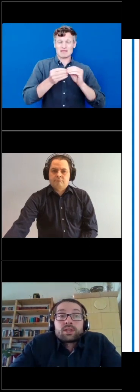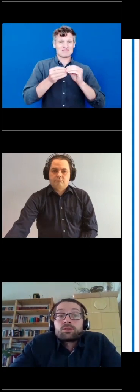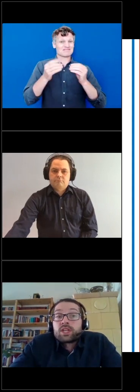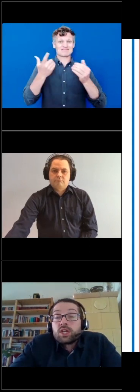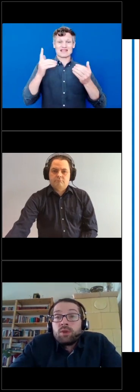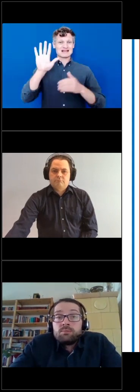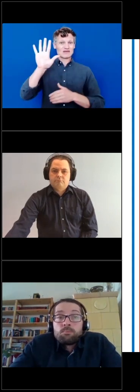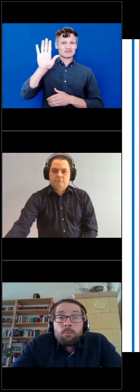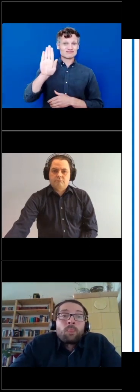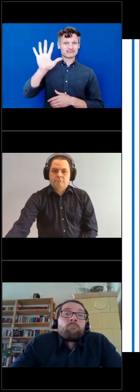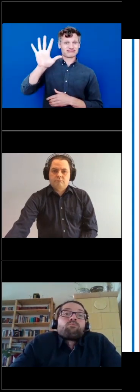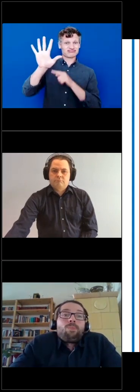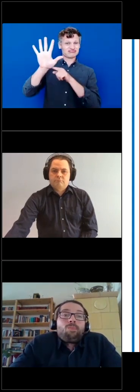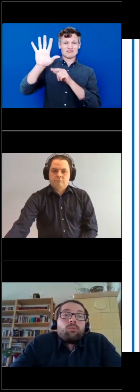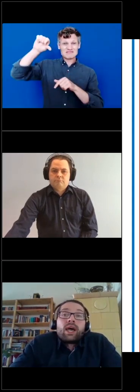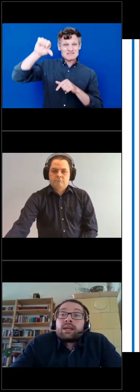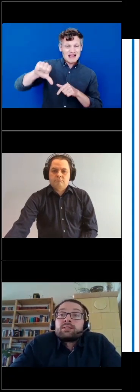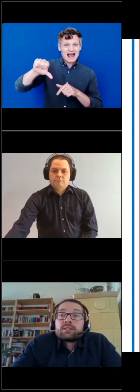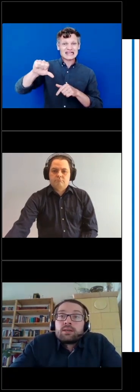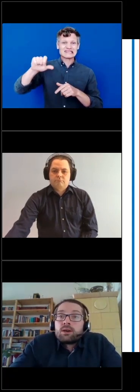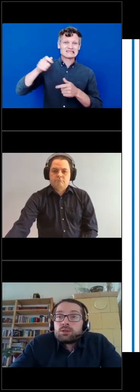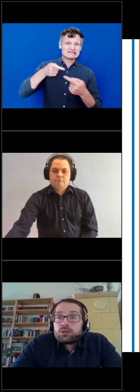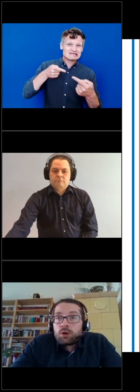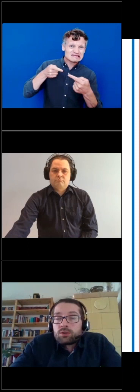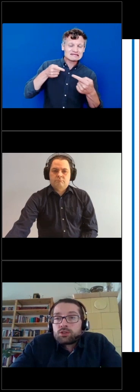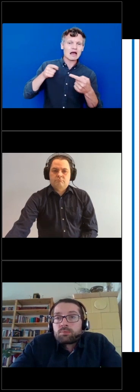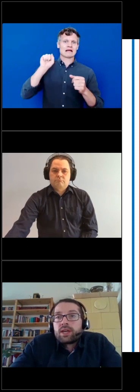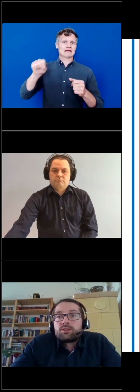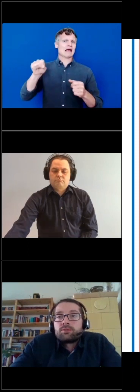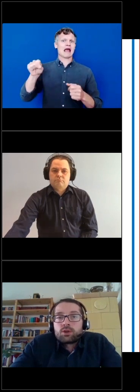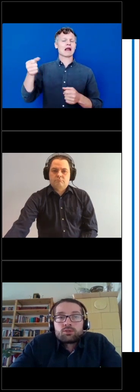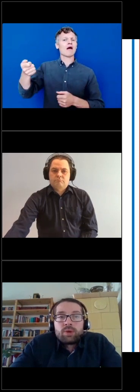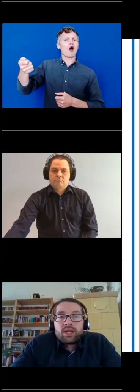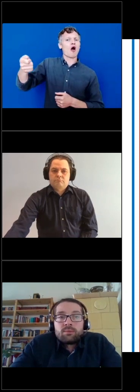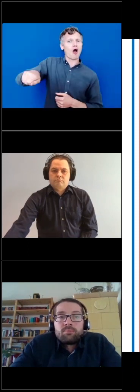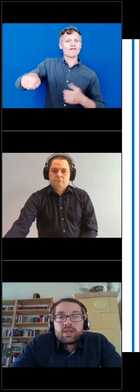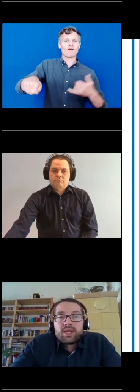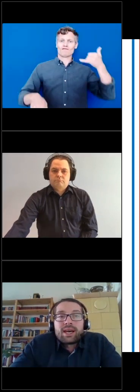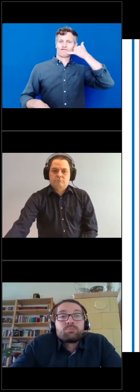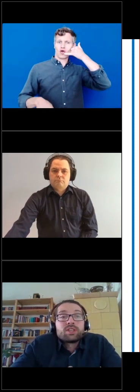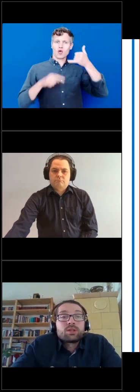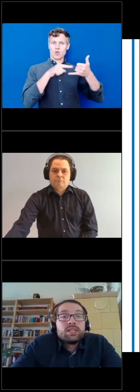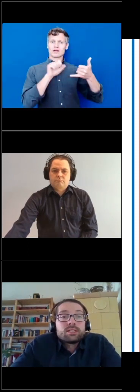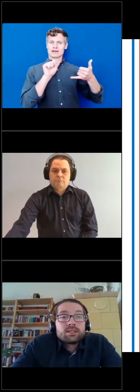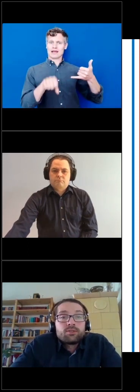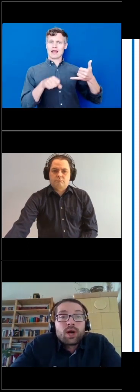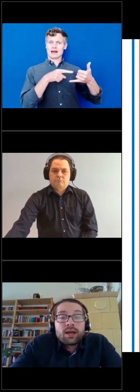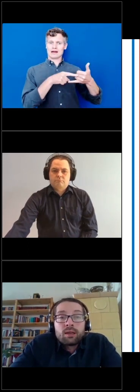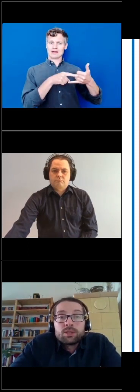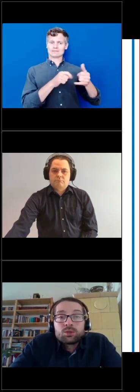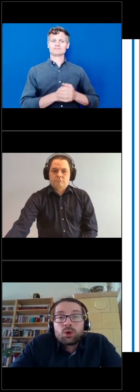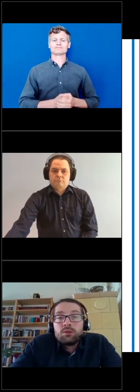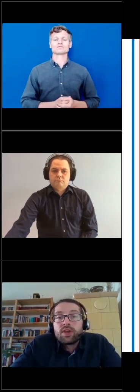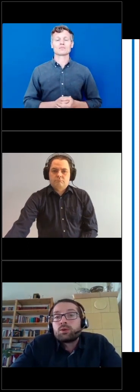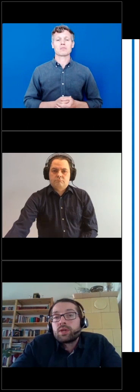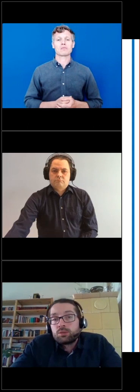numbers in the registration email and on the top right of the control panel. Last but not least, if you are